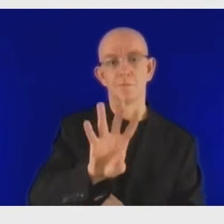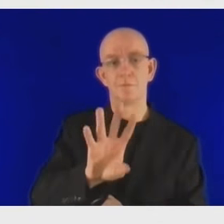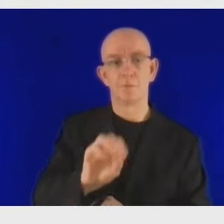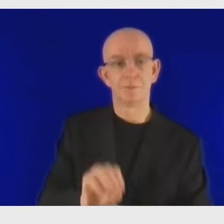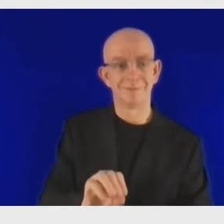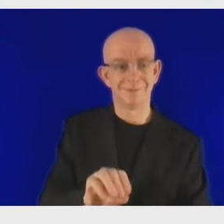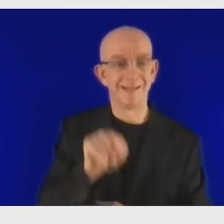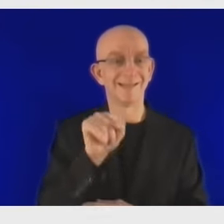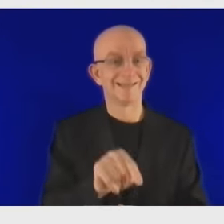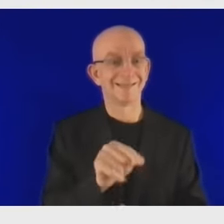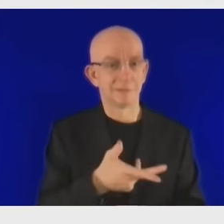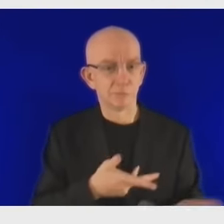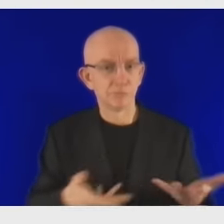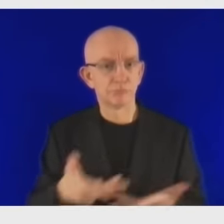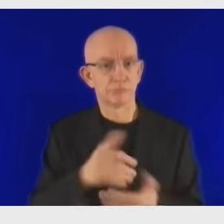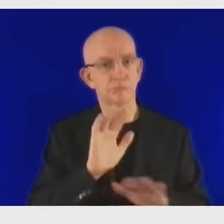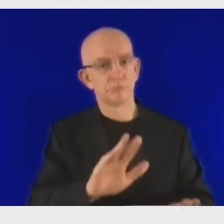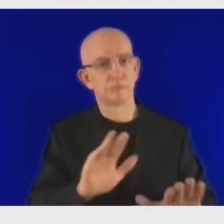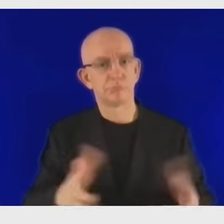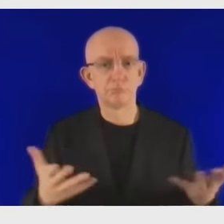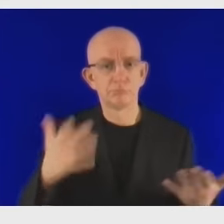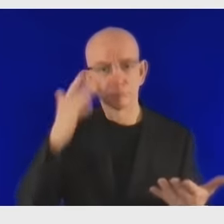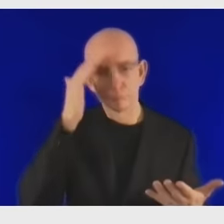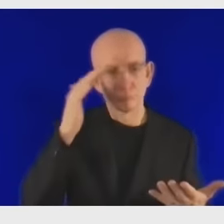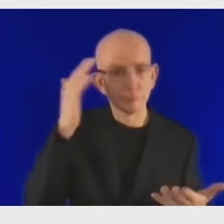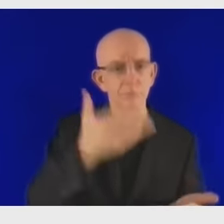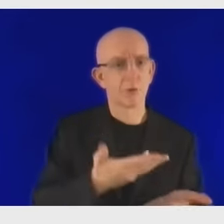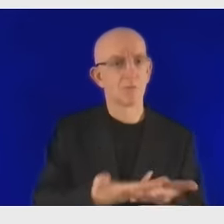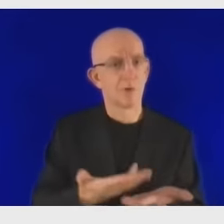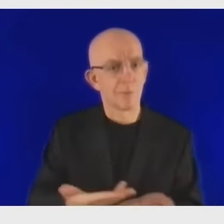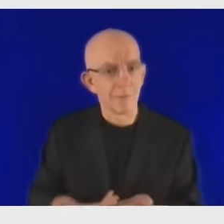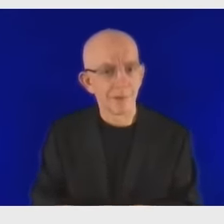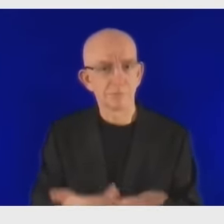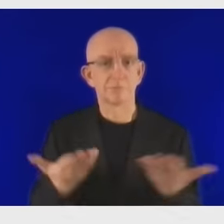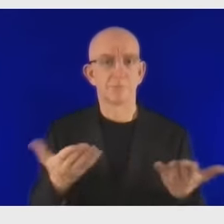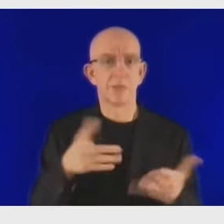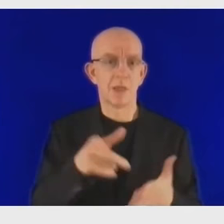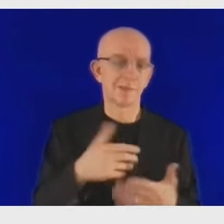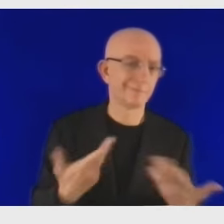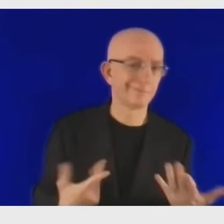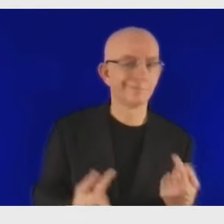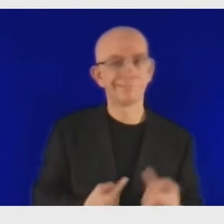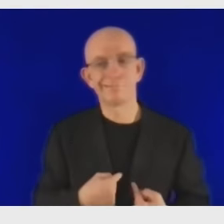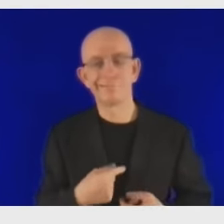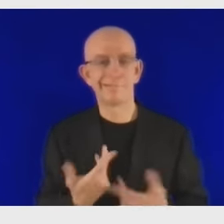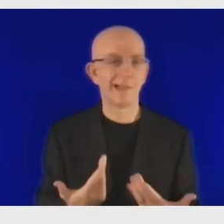our sleeves and doing the work that we need to do urgently. Thank you.